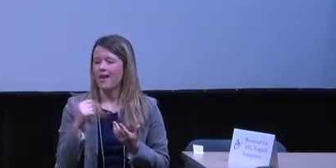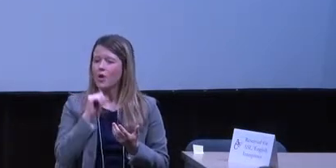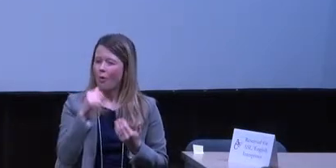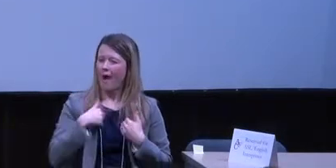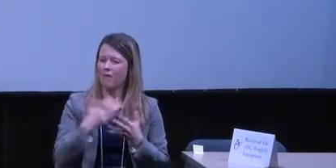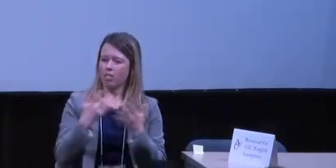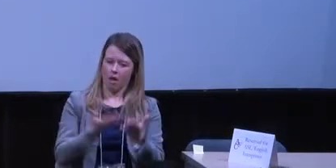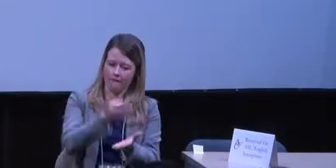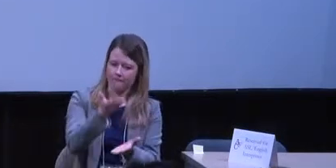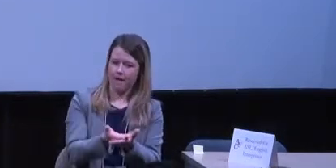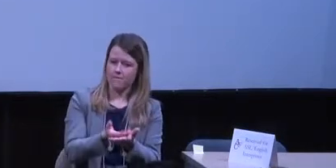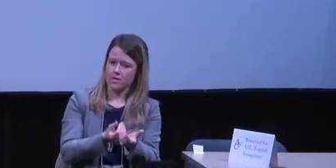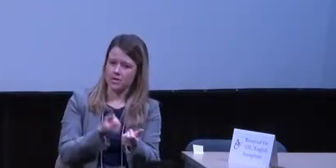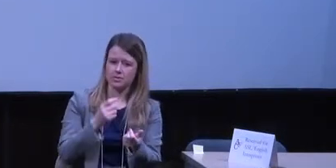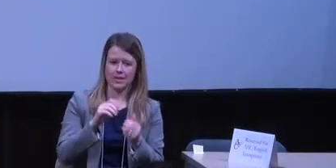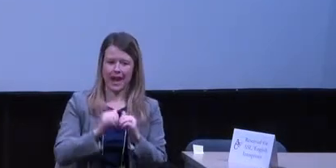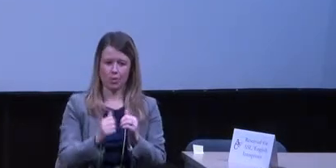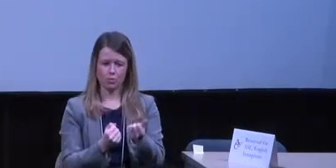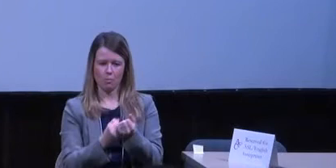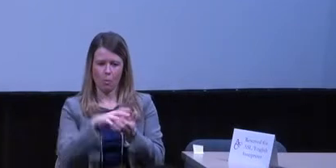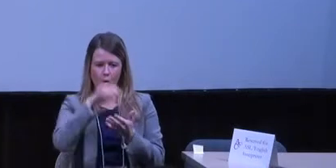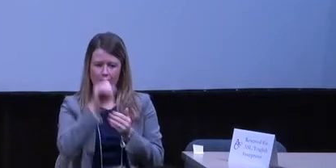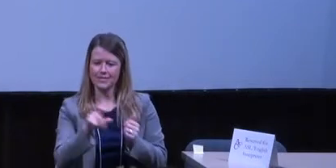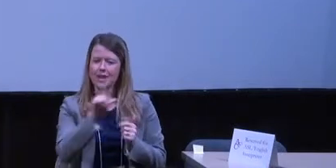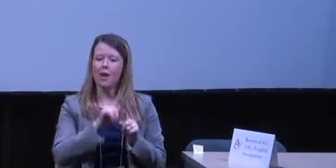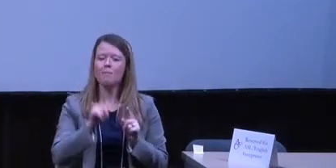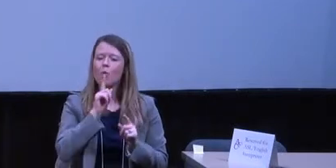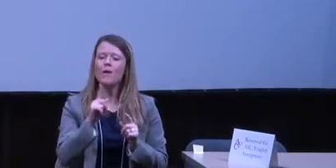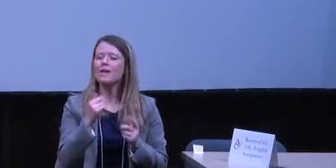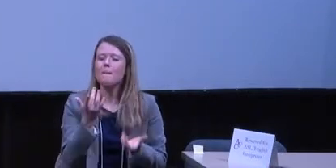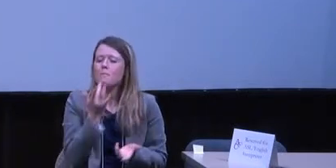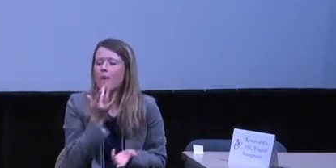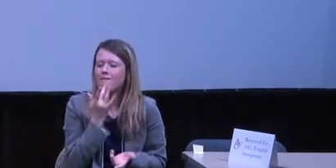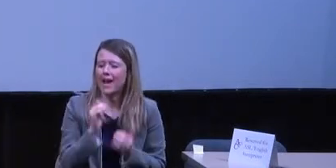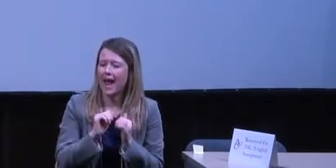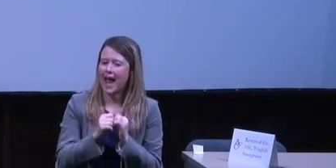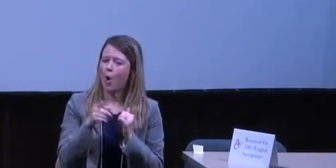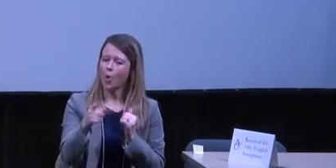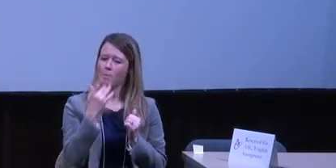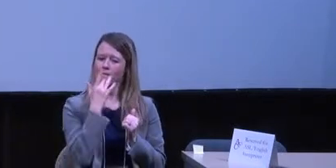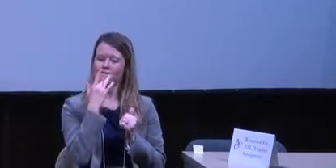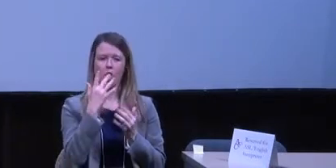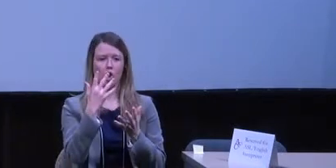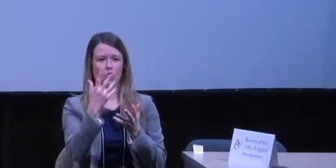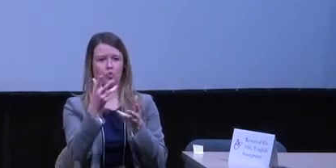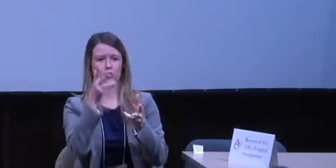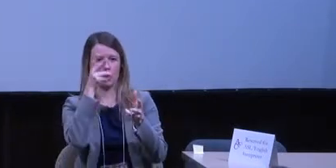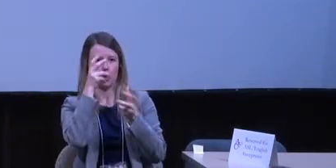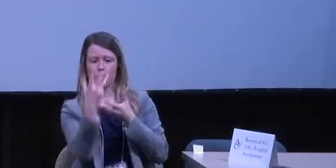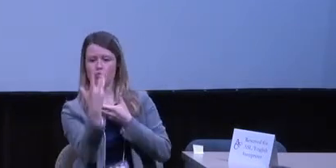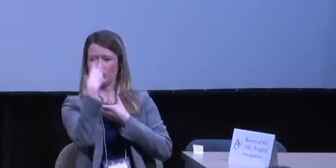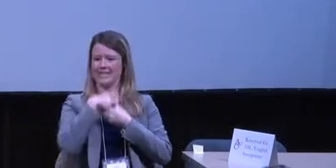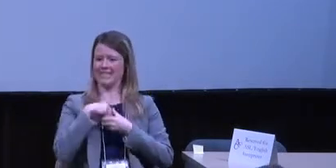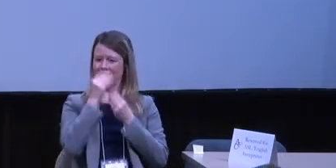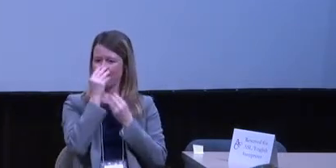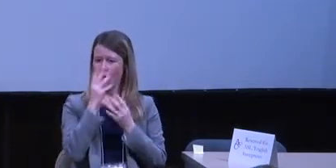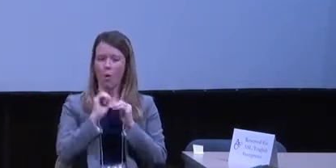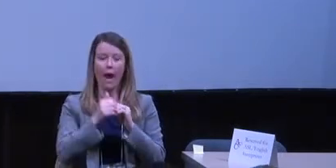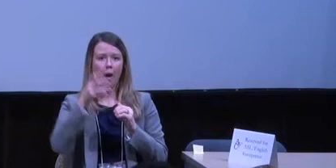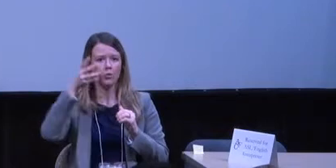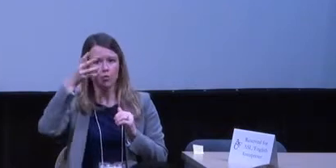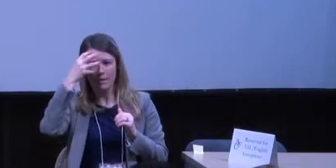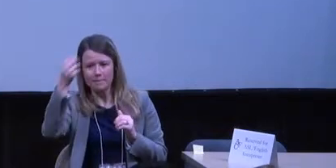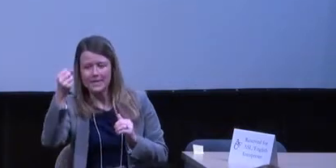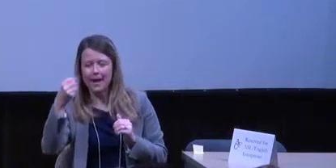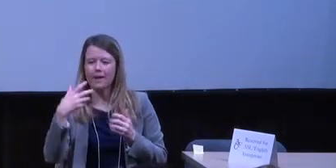but it's more of a preference on how we like to perceive our information or obtain it. Every single one of you in here probably